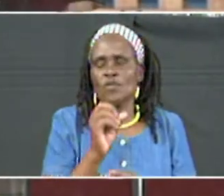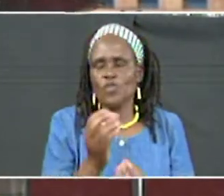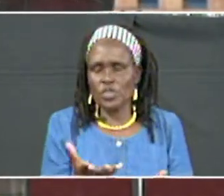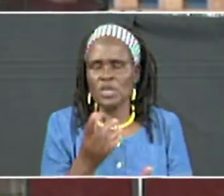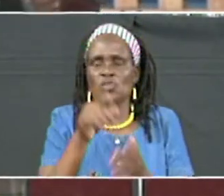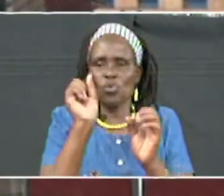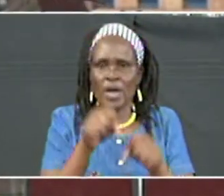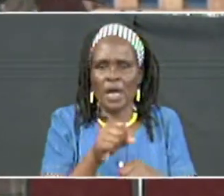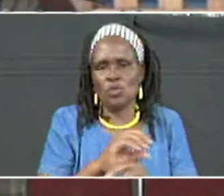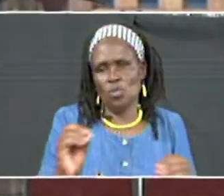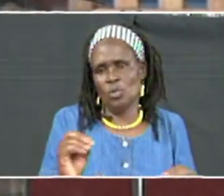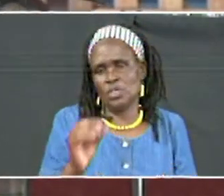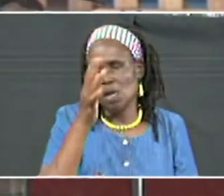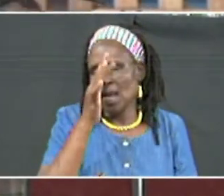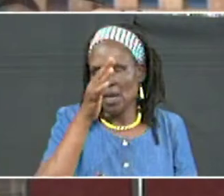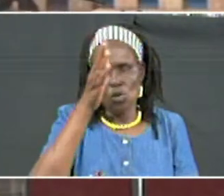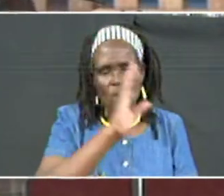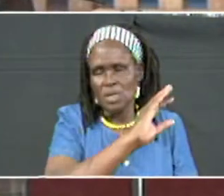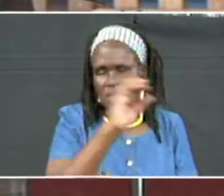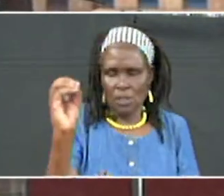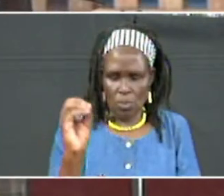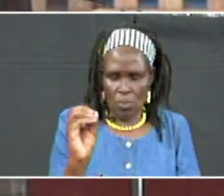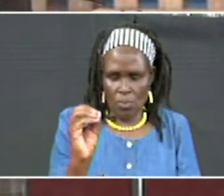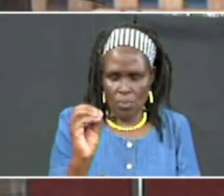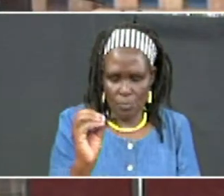lie to God.